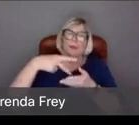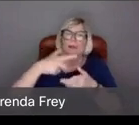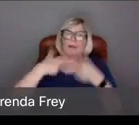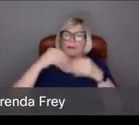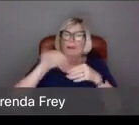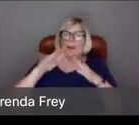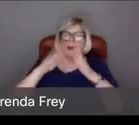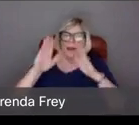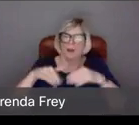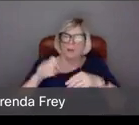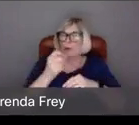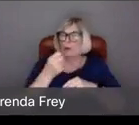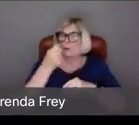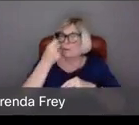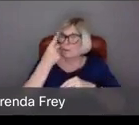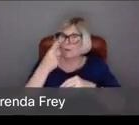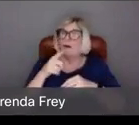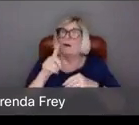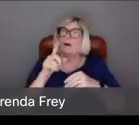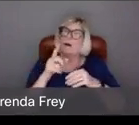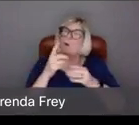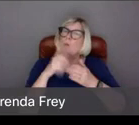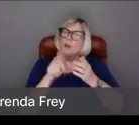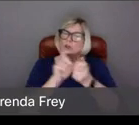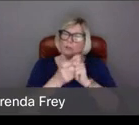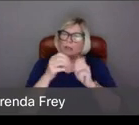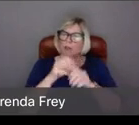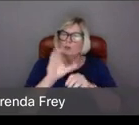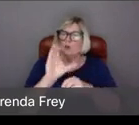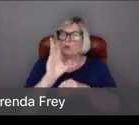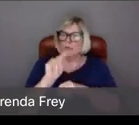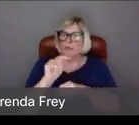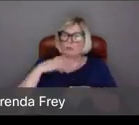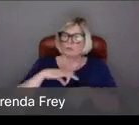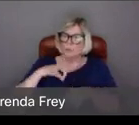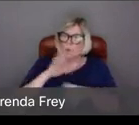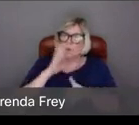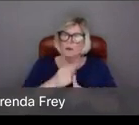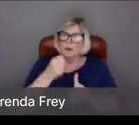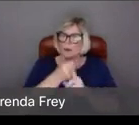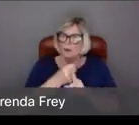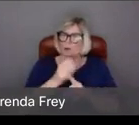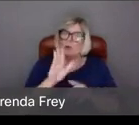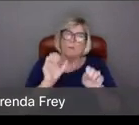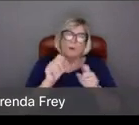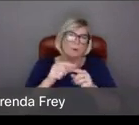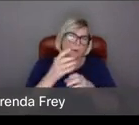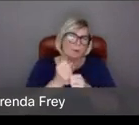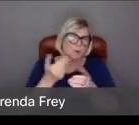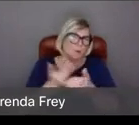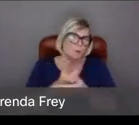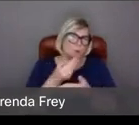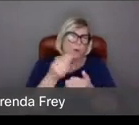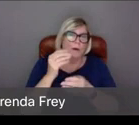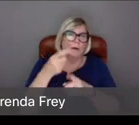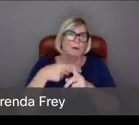what changes in your credit score might impact your future ability to get a new mortgage or if you're looking to